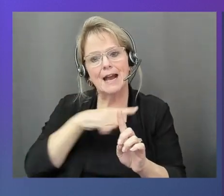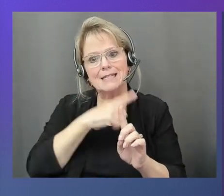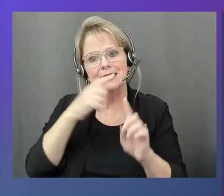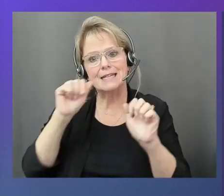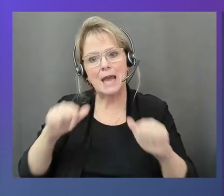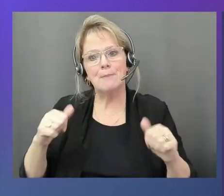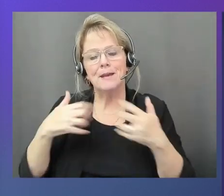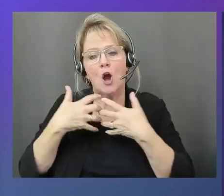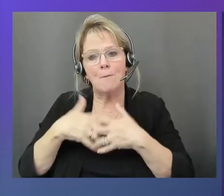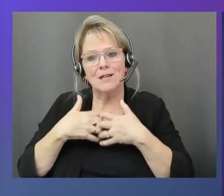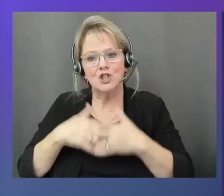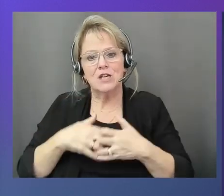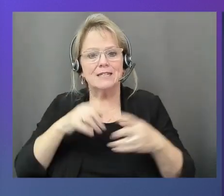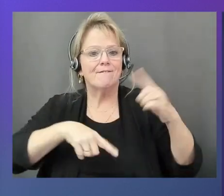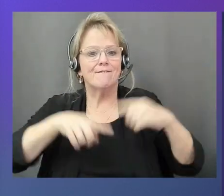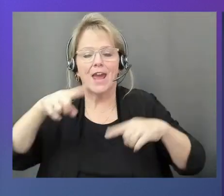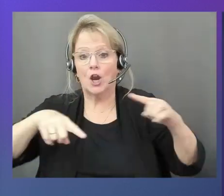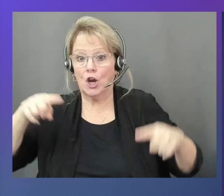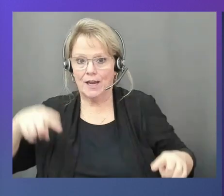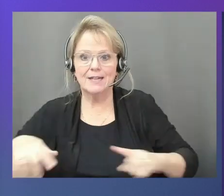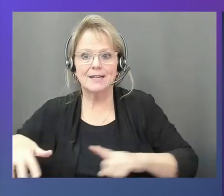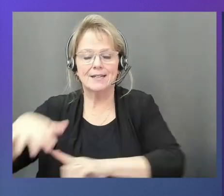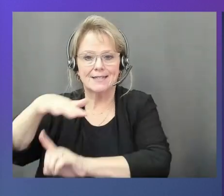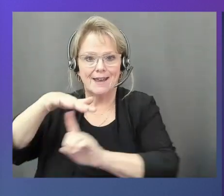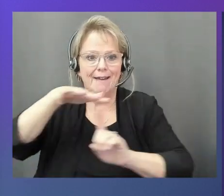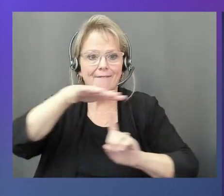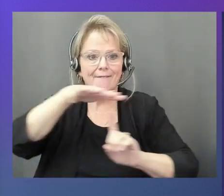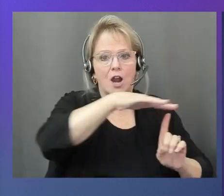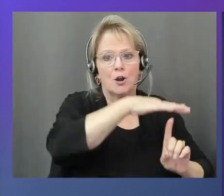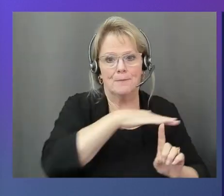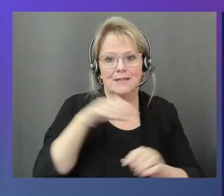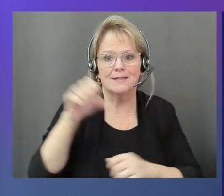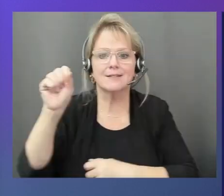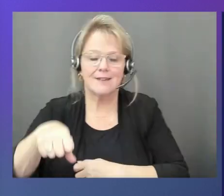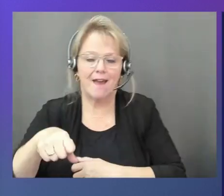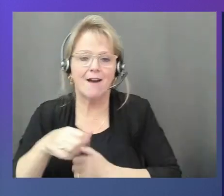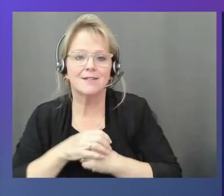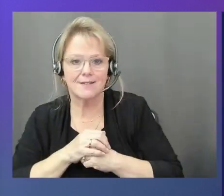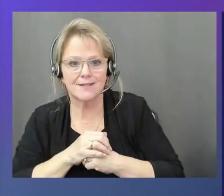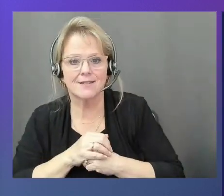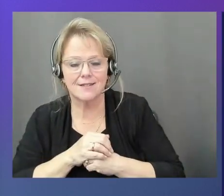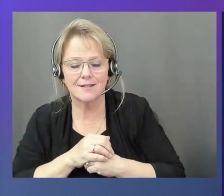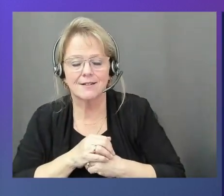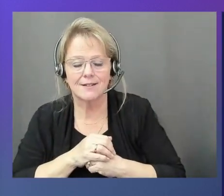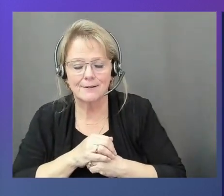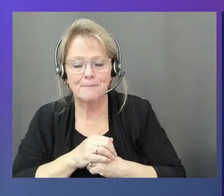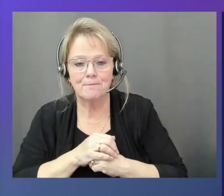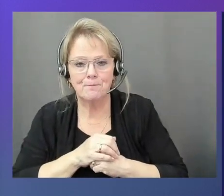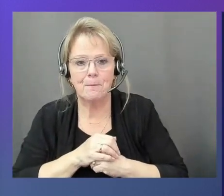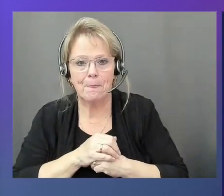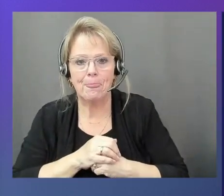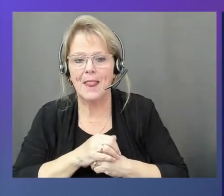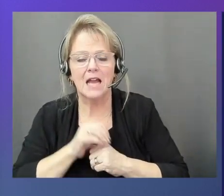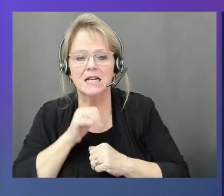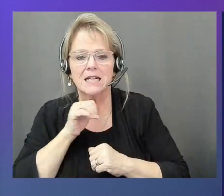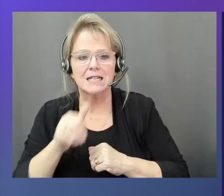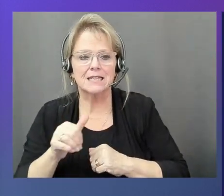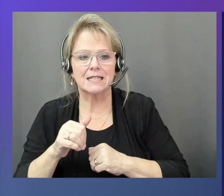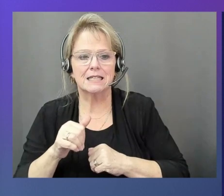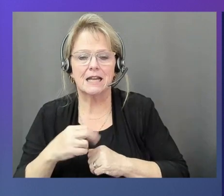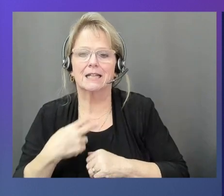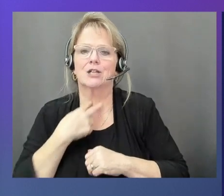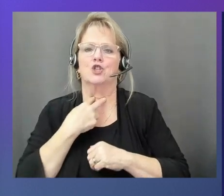various environments. Yes, and that what AWS has created is not constrained just